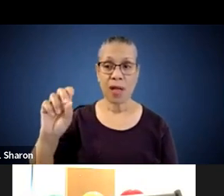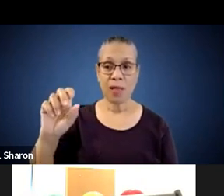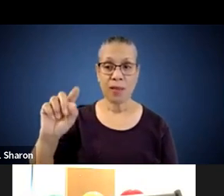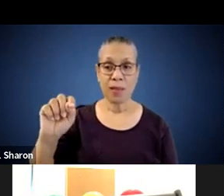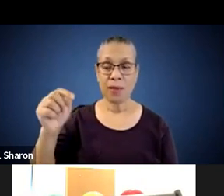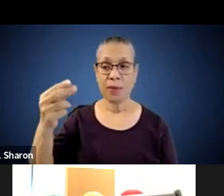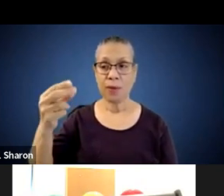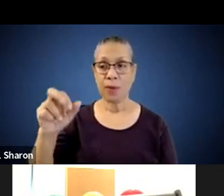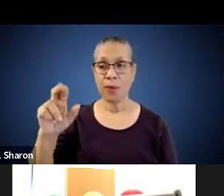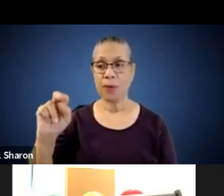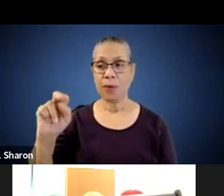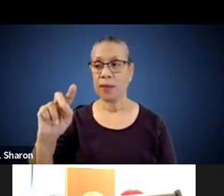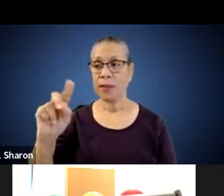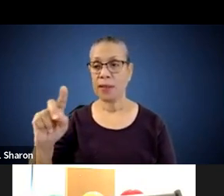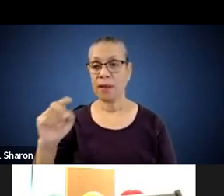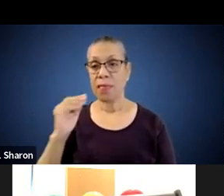um